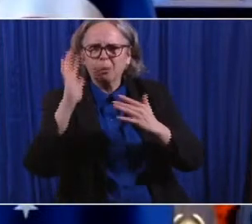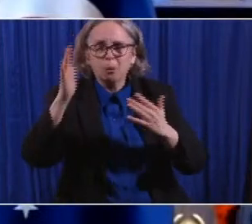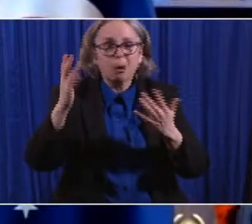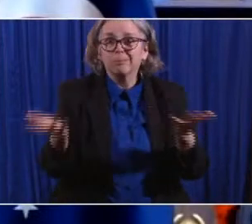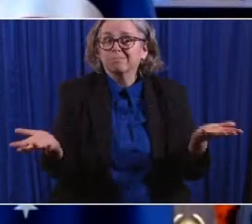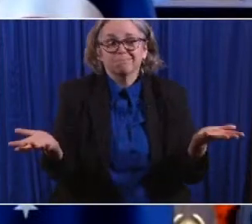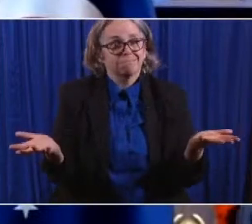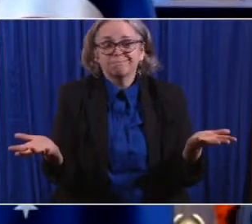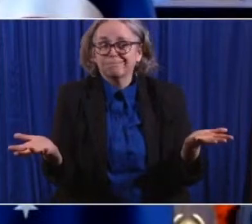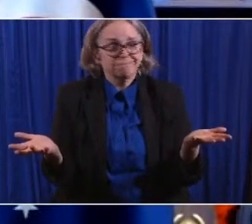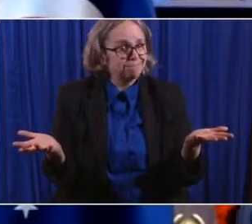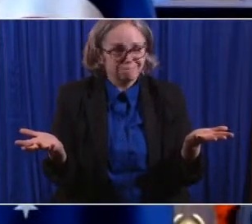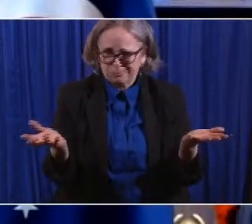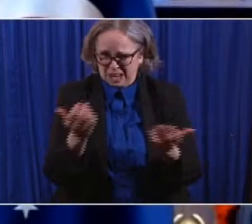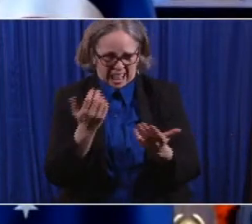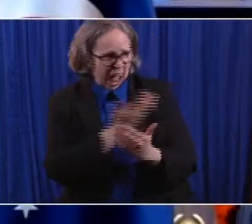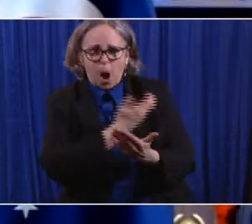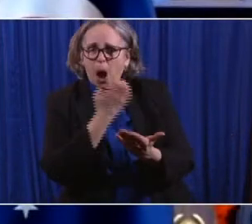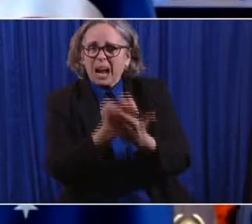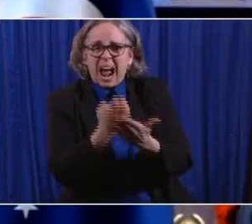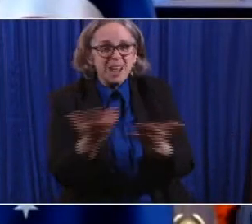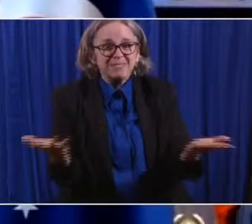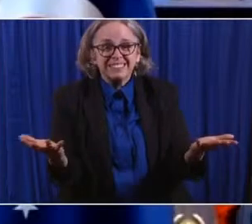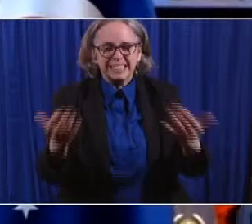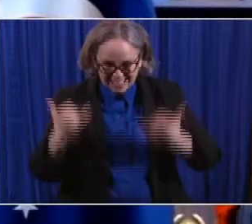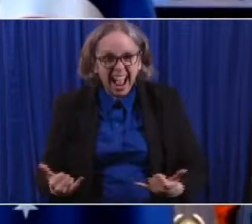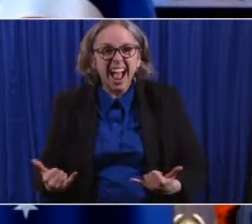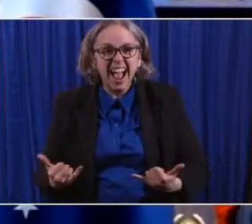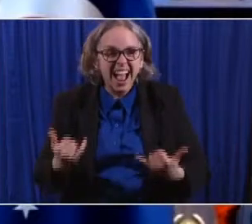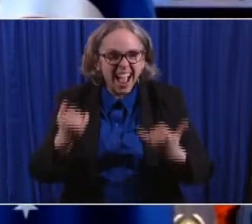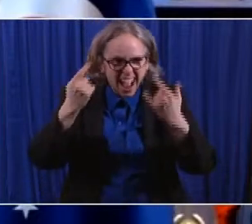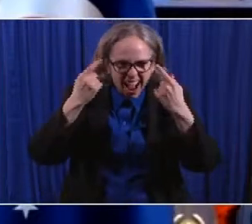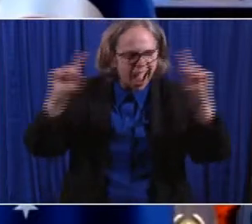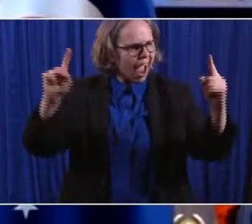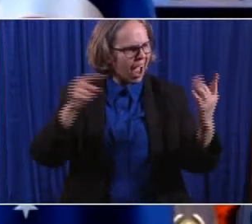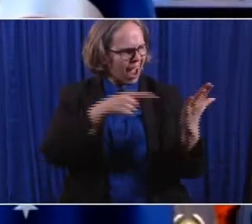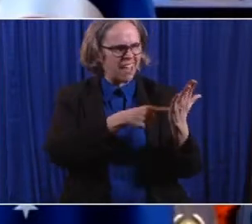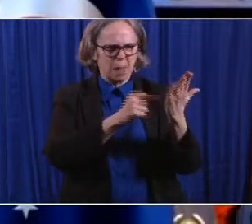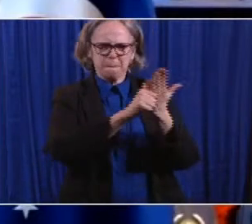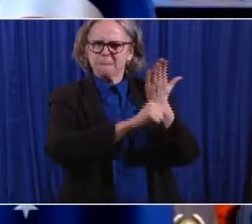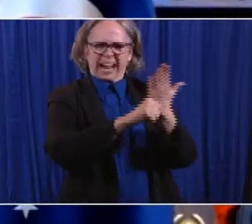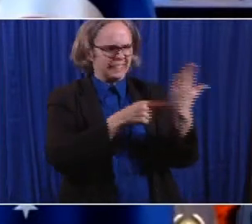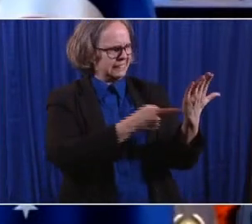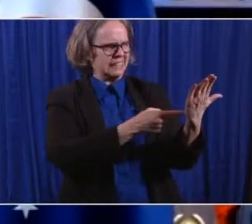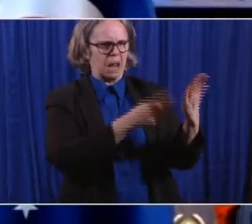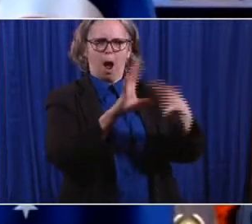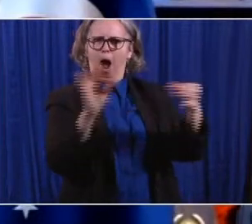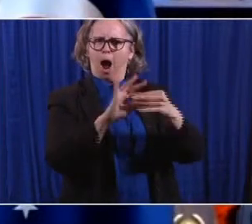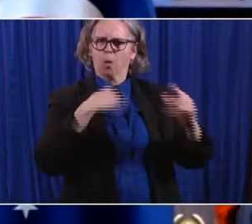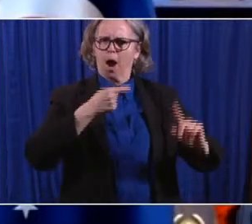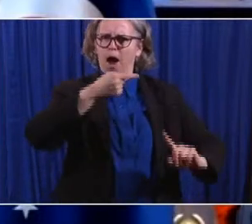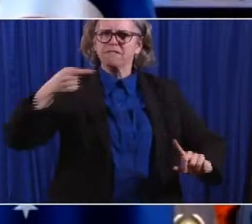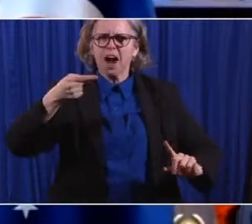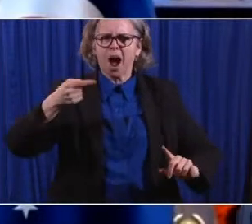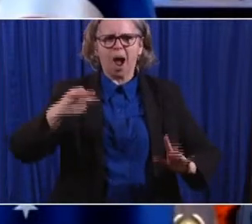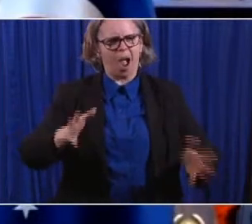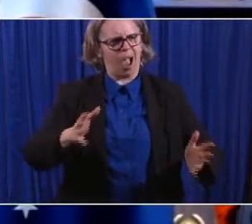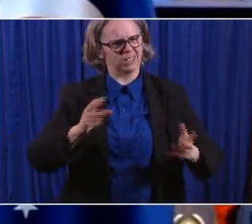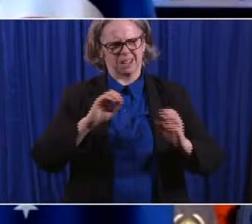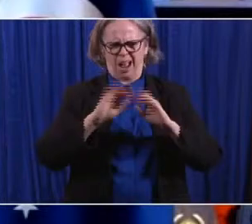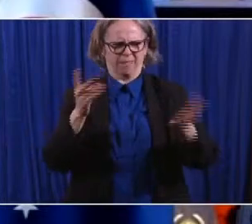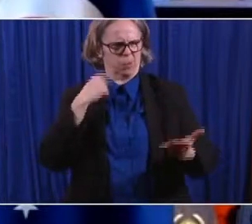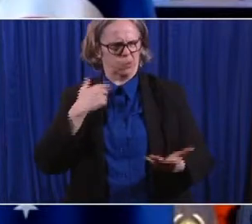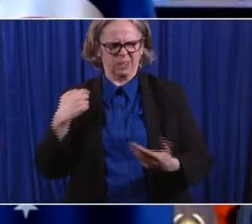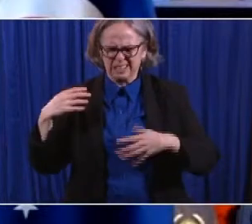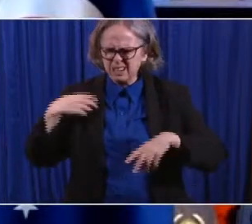to see that when you measured it with where businesses were investing Ohio was number one. So congratulations,